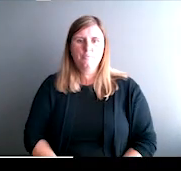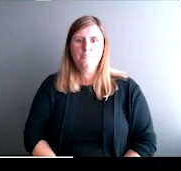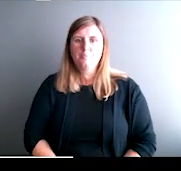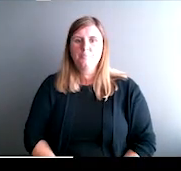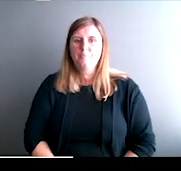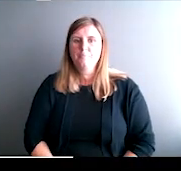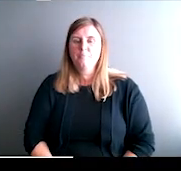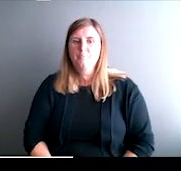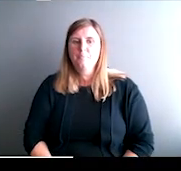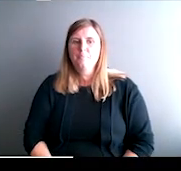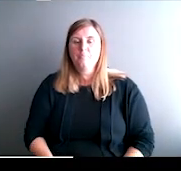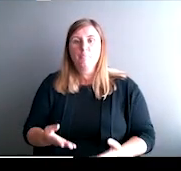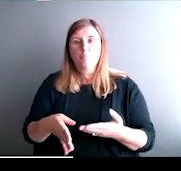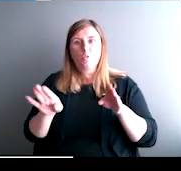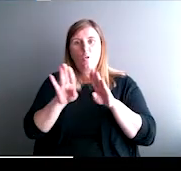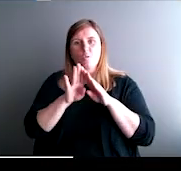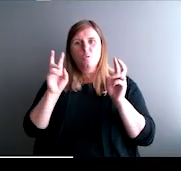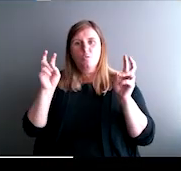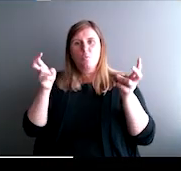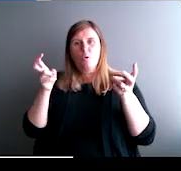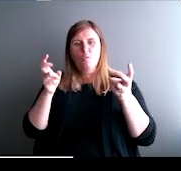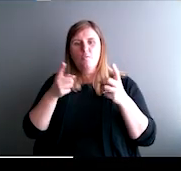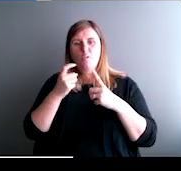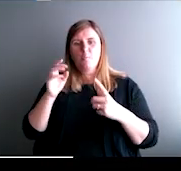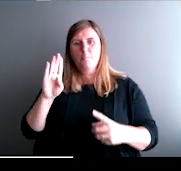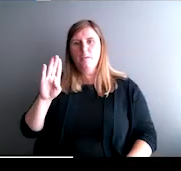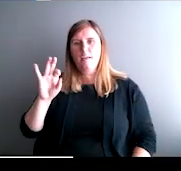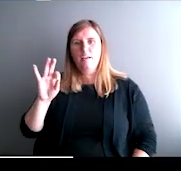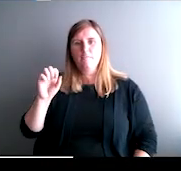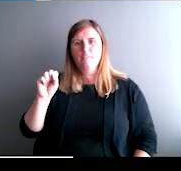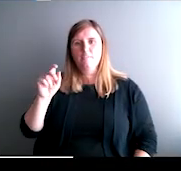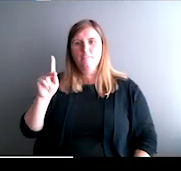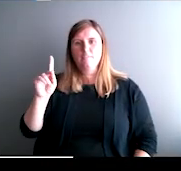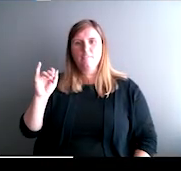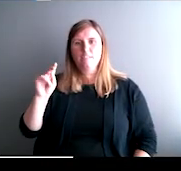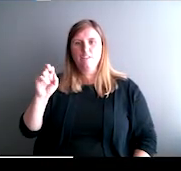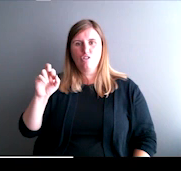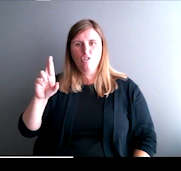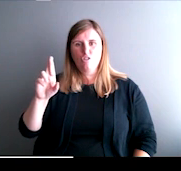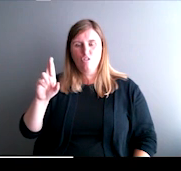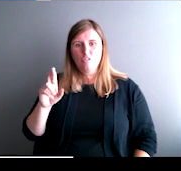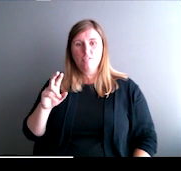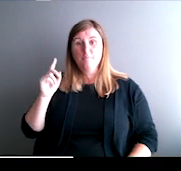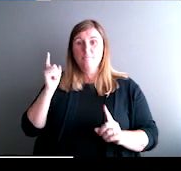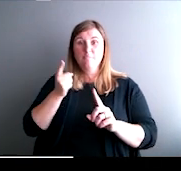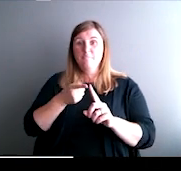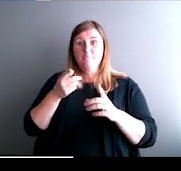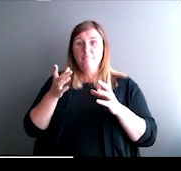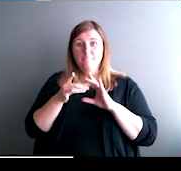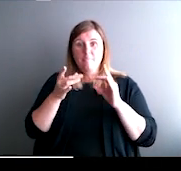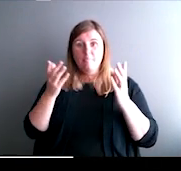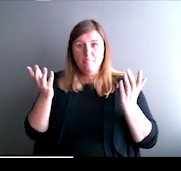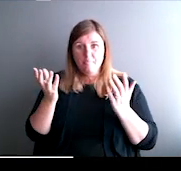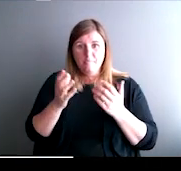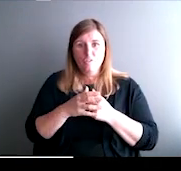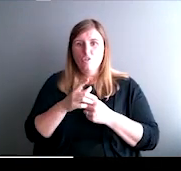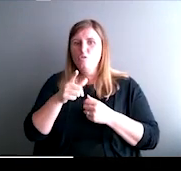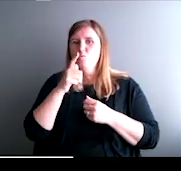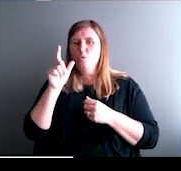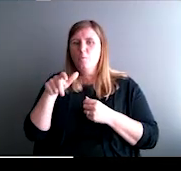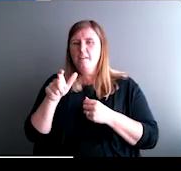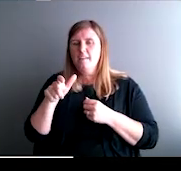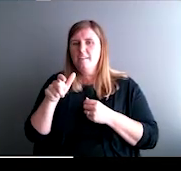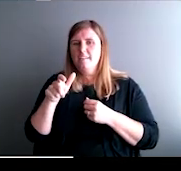This is what I'm going to close with. It's a quote from B.F. Skinner. And basically what he's saying here is you don't